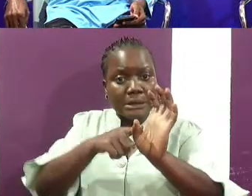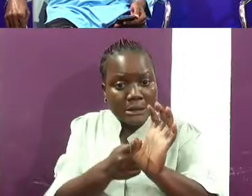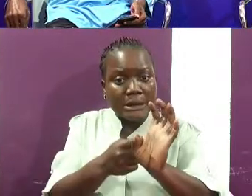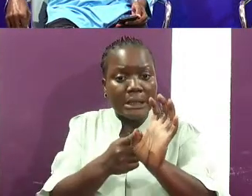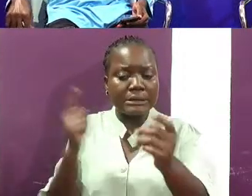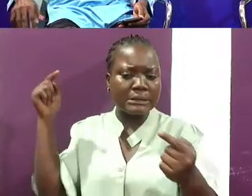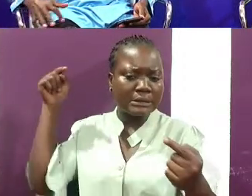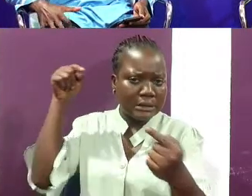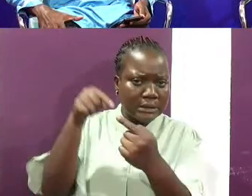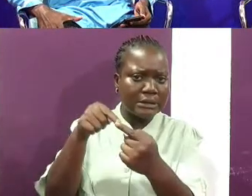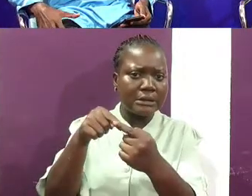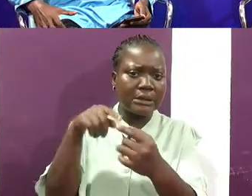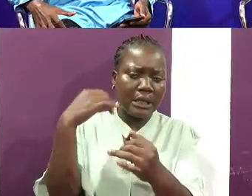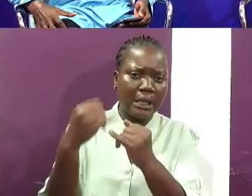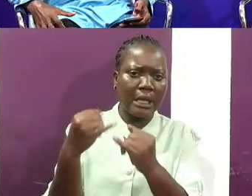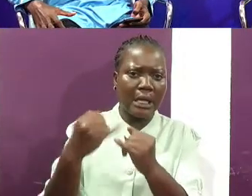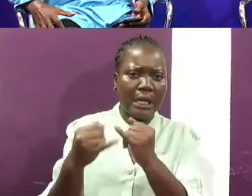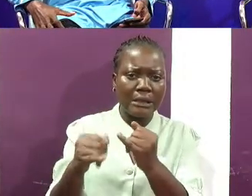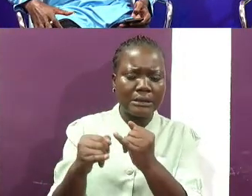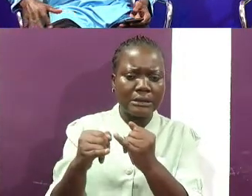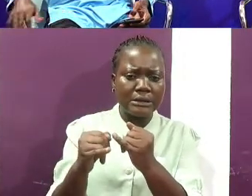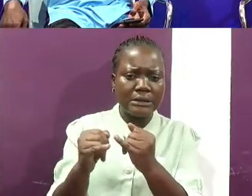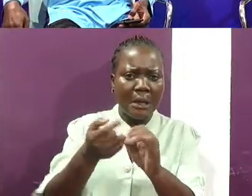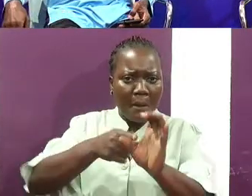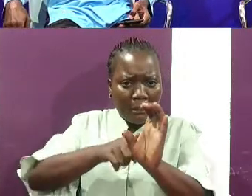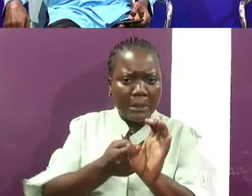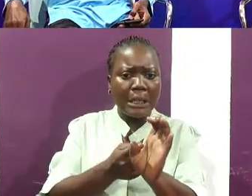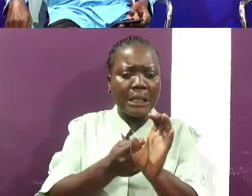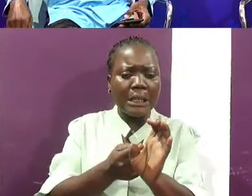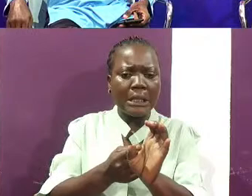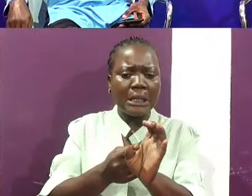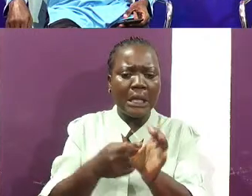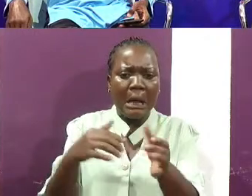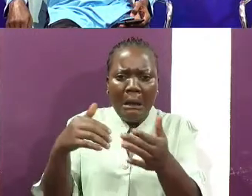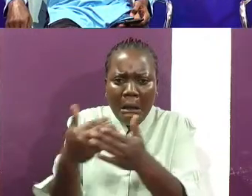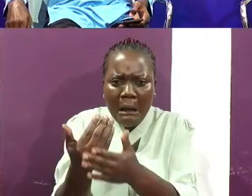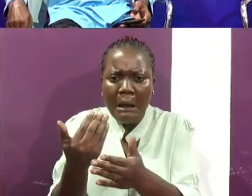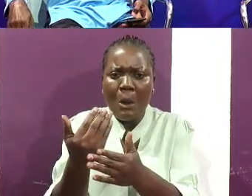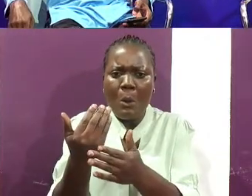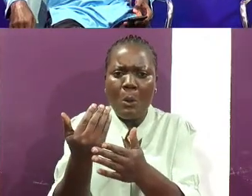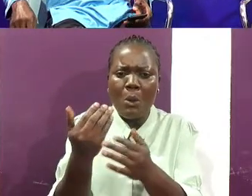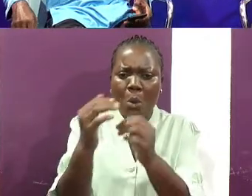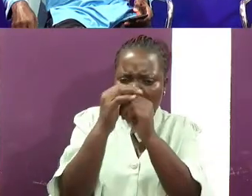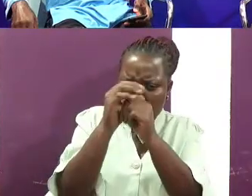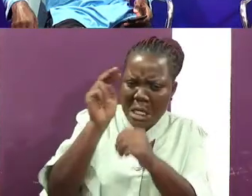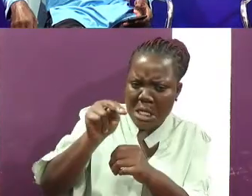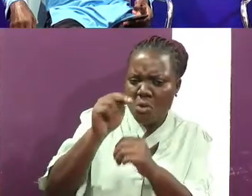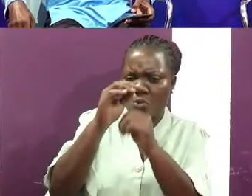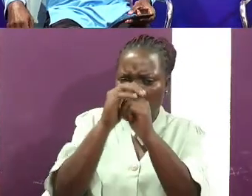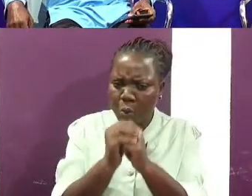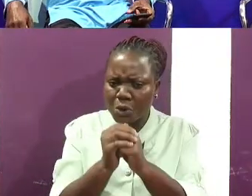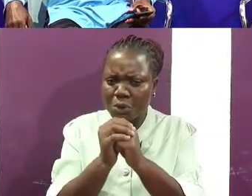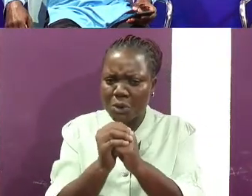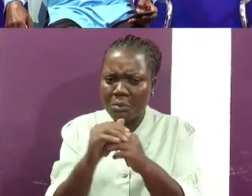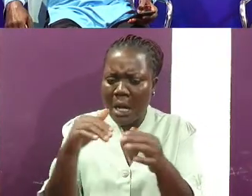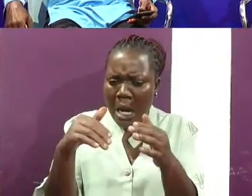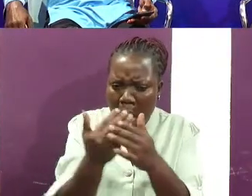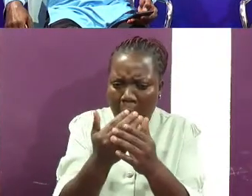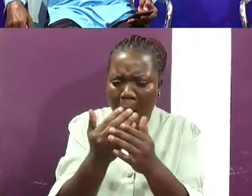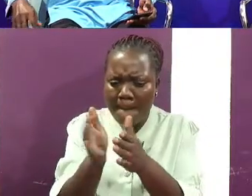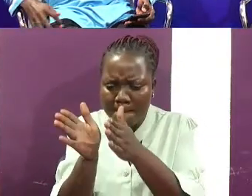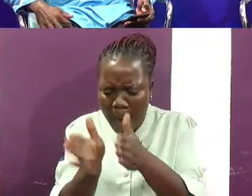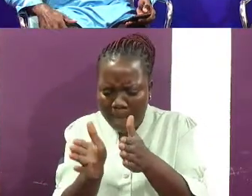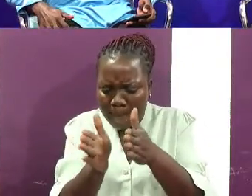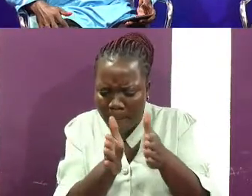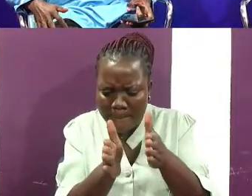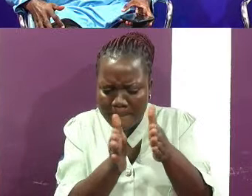a trust ye dema o nyangopon na or kwanya trust ye yeno consistently and idea a trust ye dema a ye or som